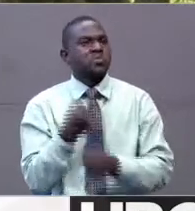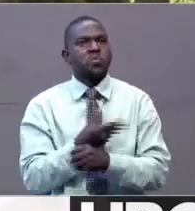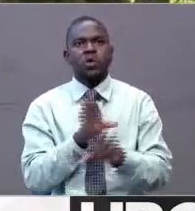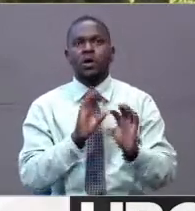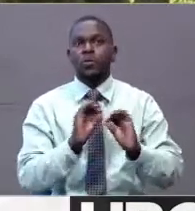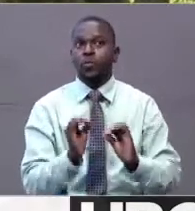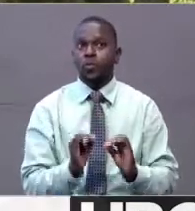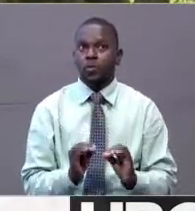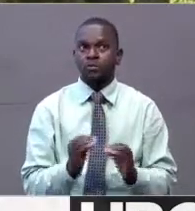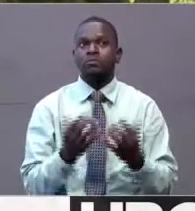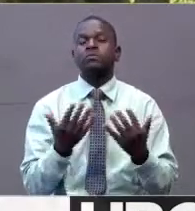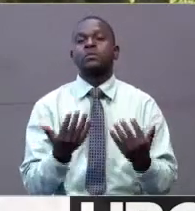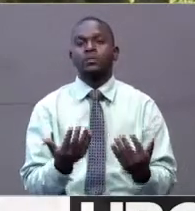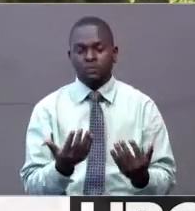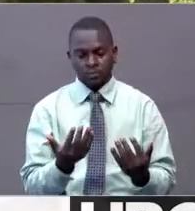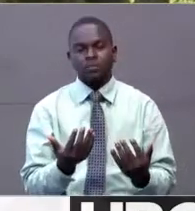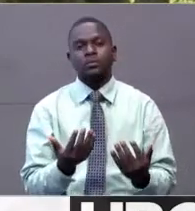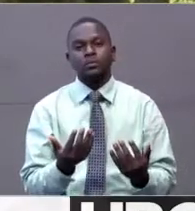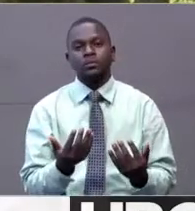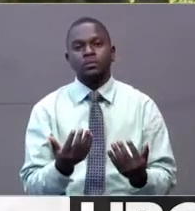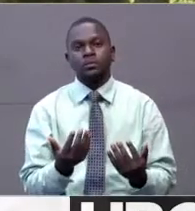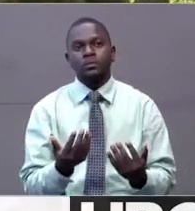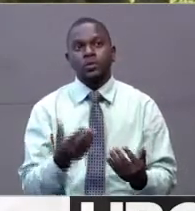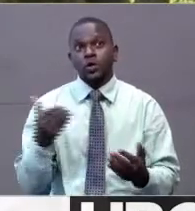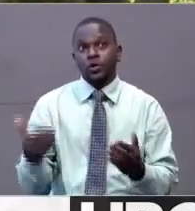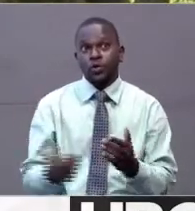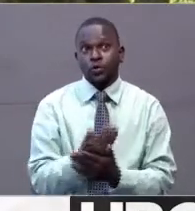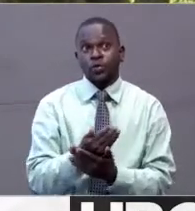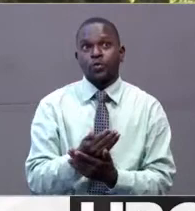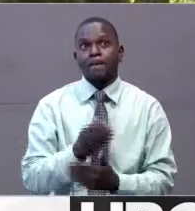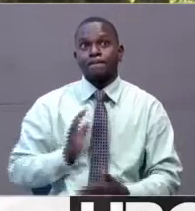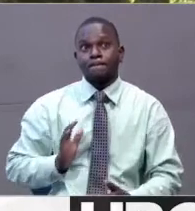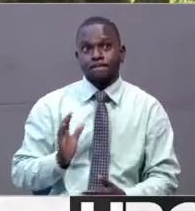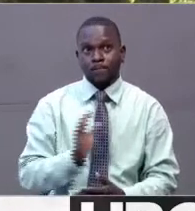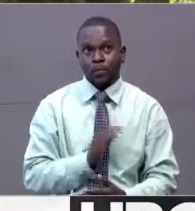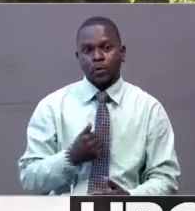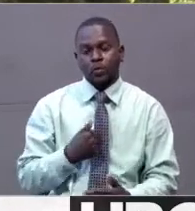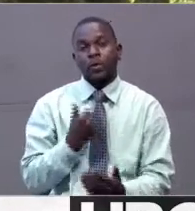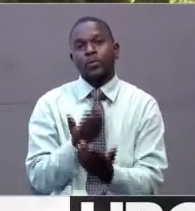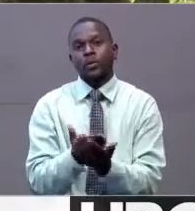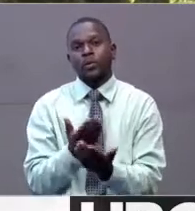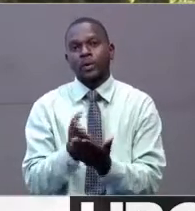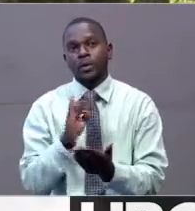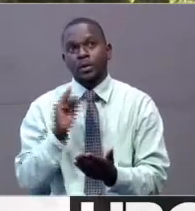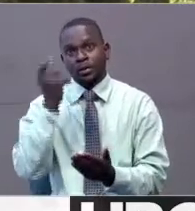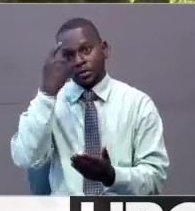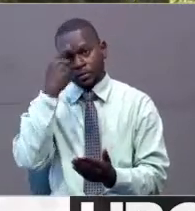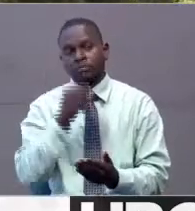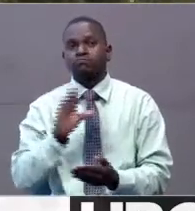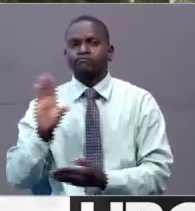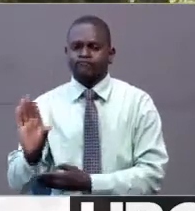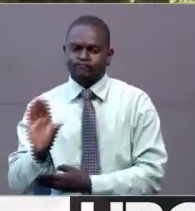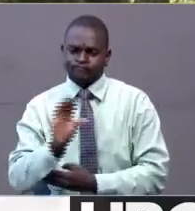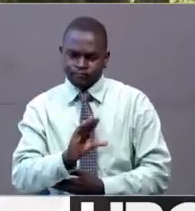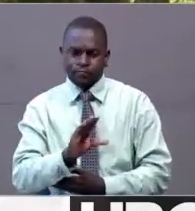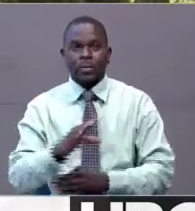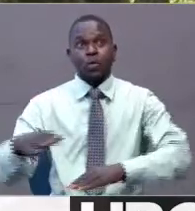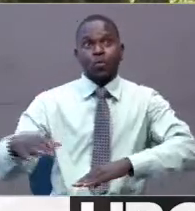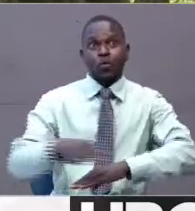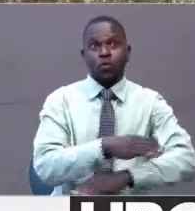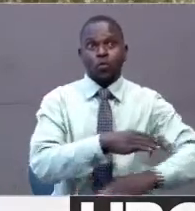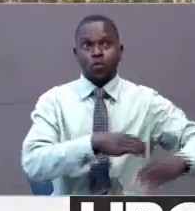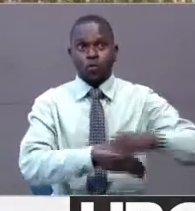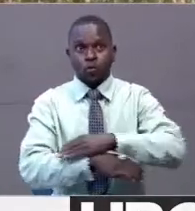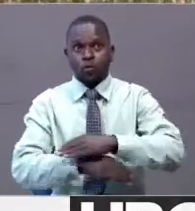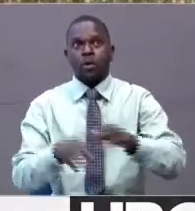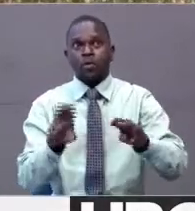non-functional. So as the new committee, we want to request government to fund those orthopedic workshops.